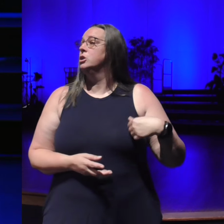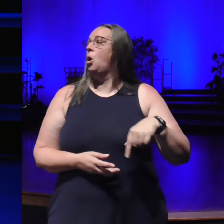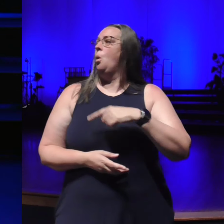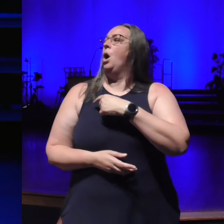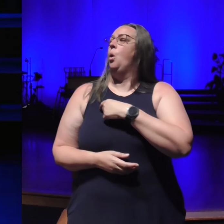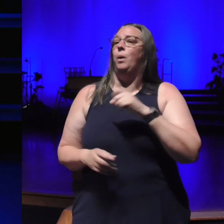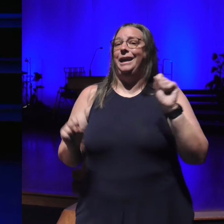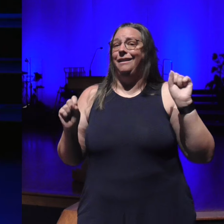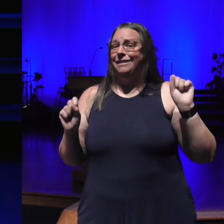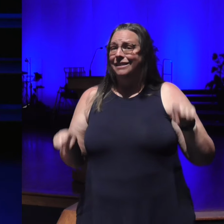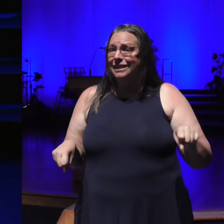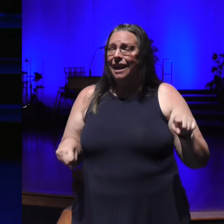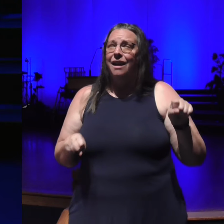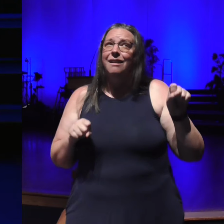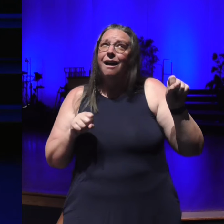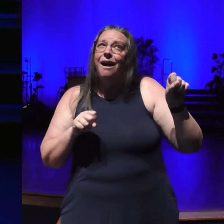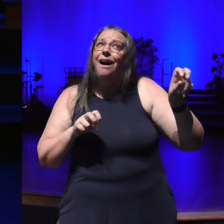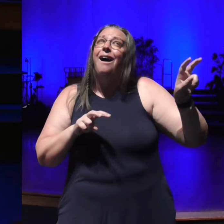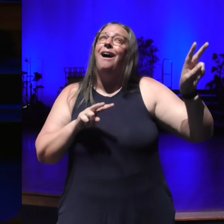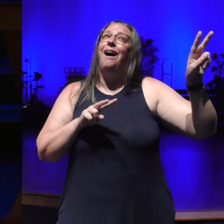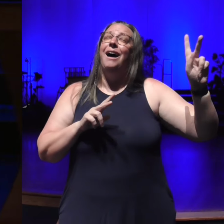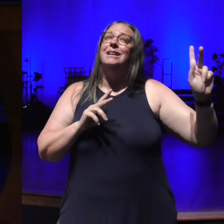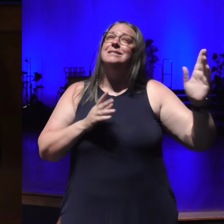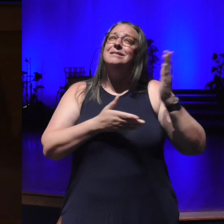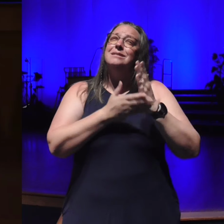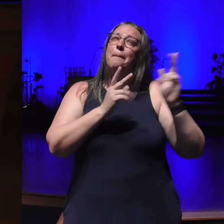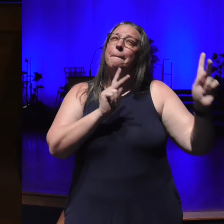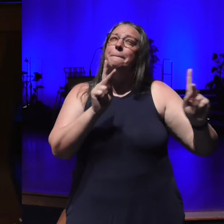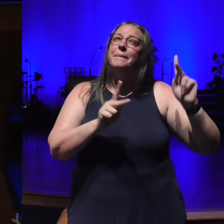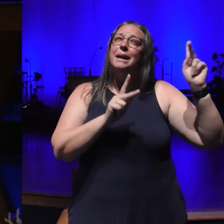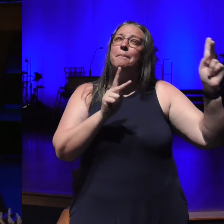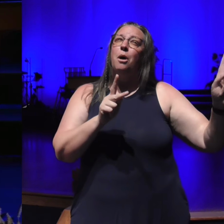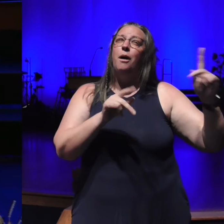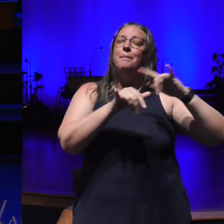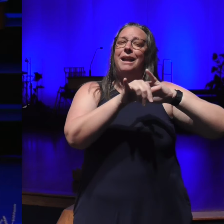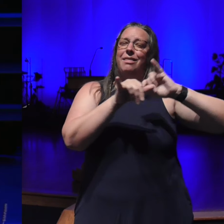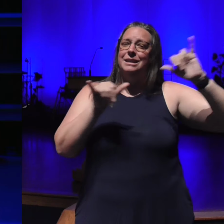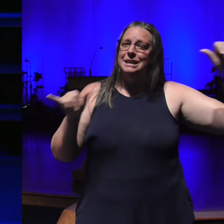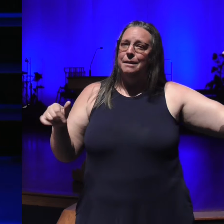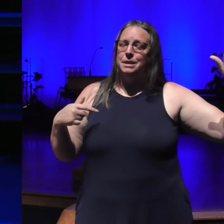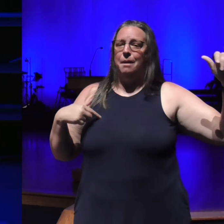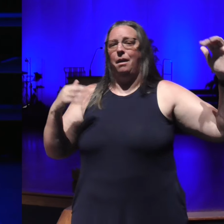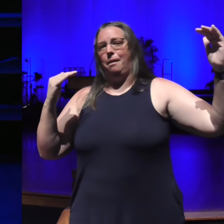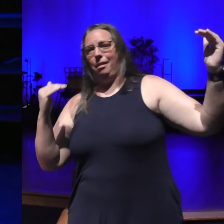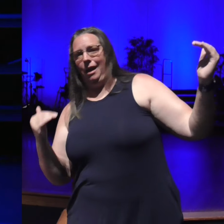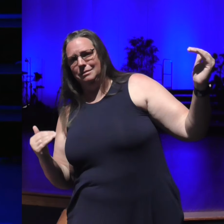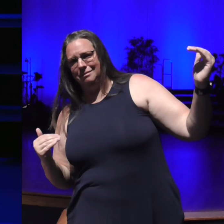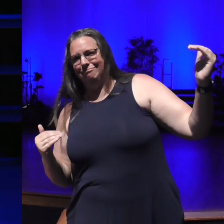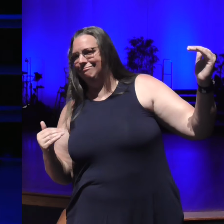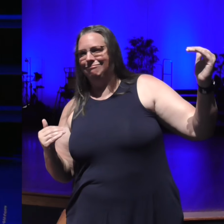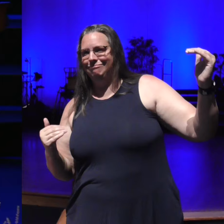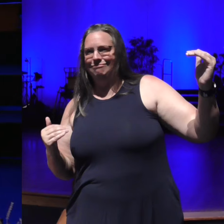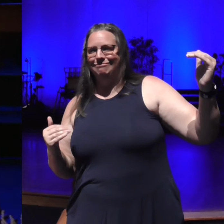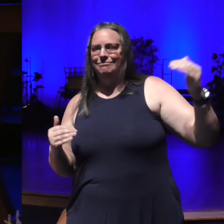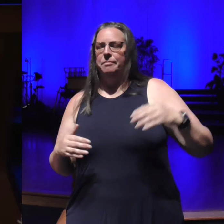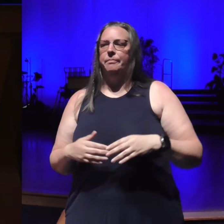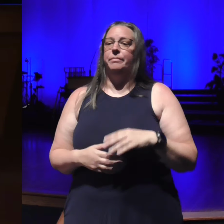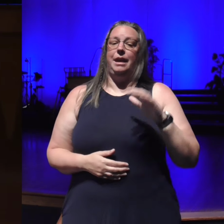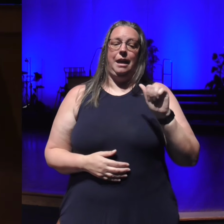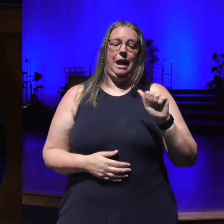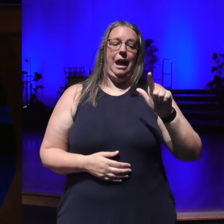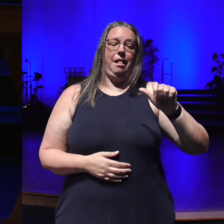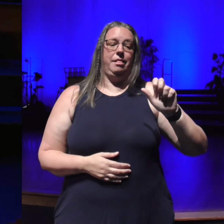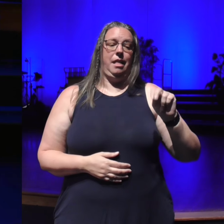exalt people who are perfectly worth exalting, but in so diminish ourselves. The great philosopher Alan Watts